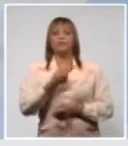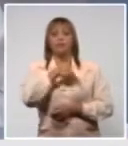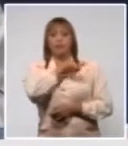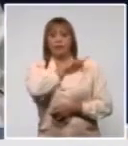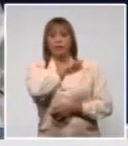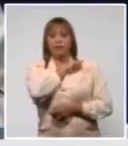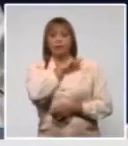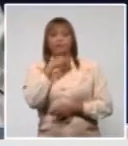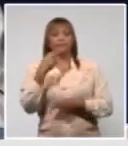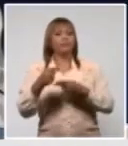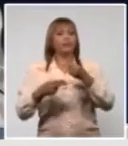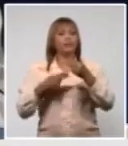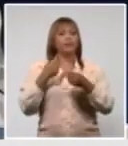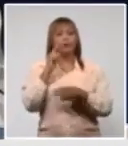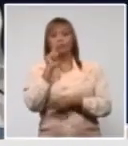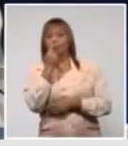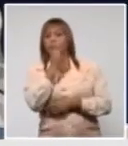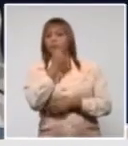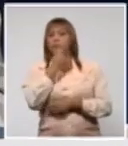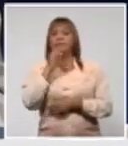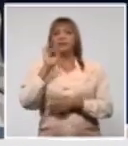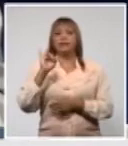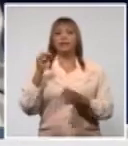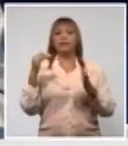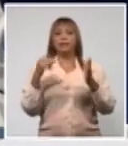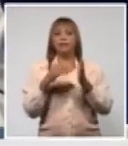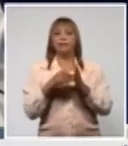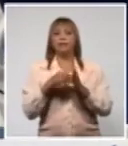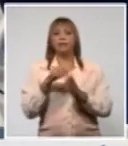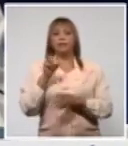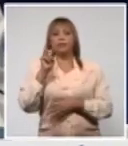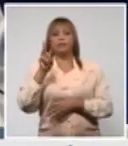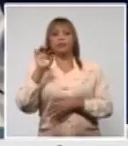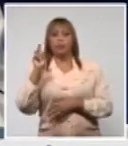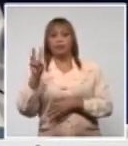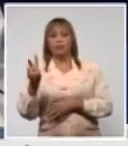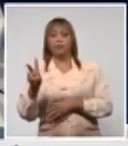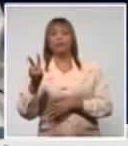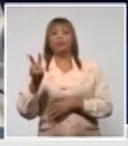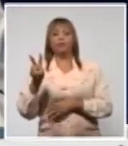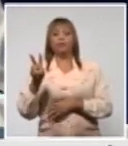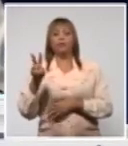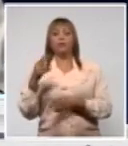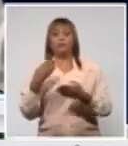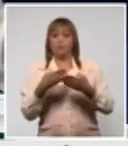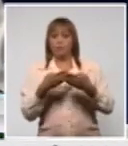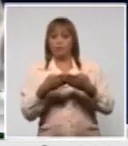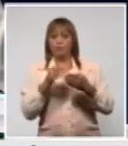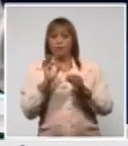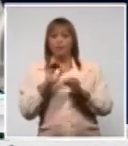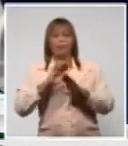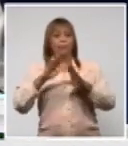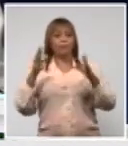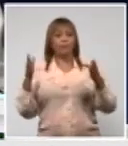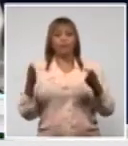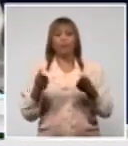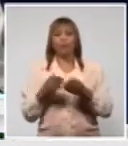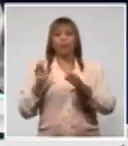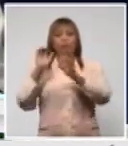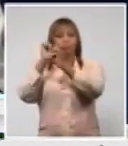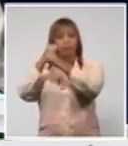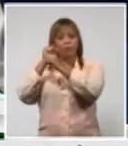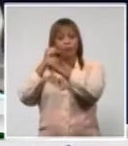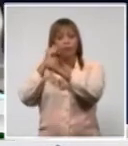7,132 samples were processed at the molecular biology laboratories all over Cuba, and now more recently also in Ciego de